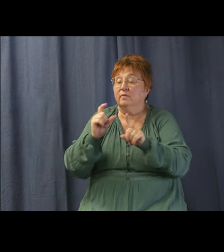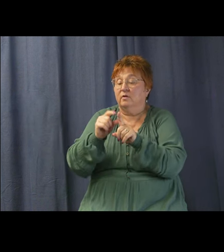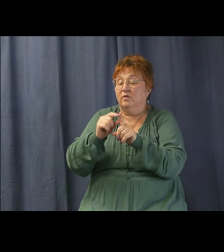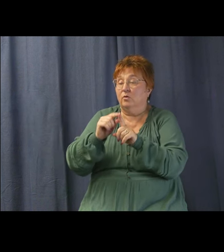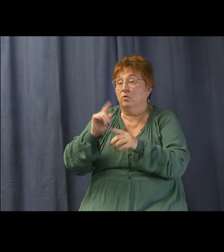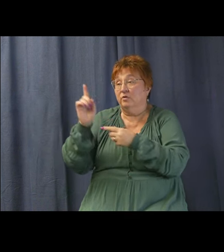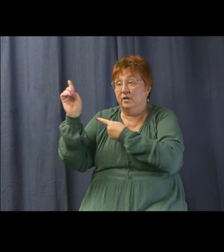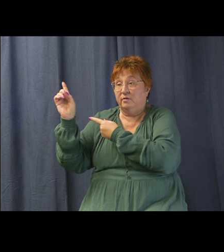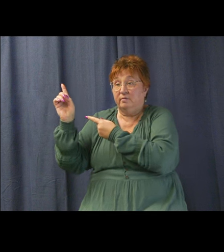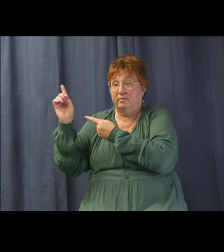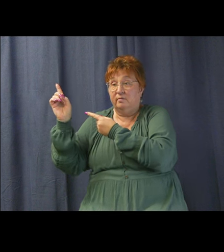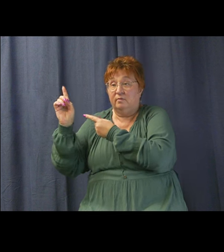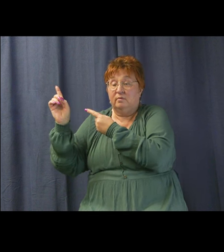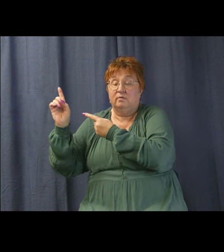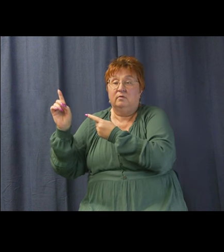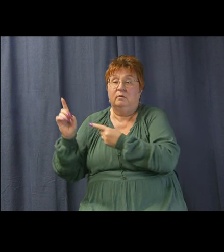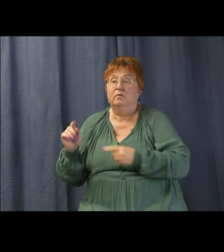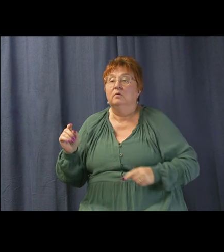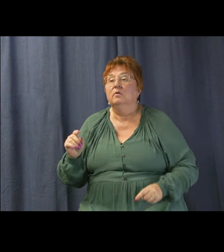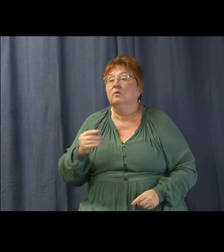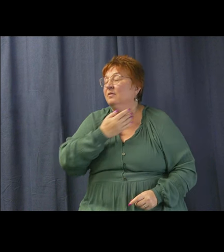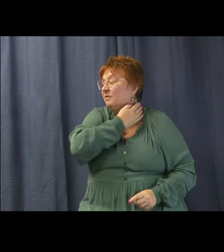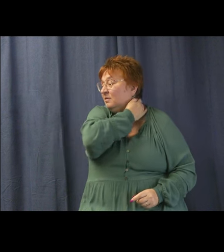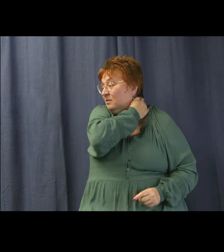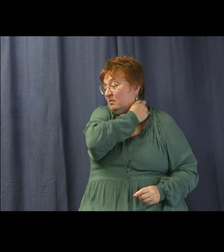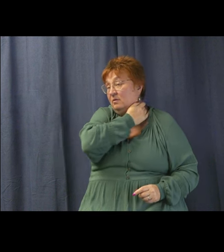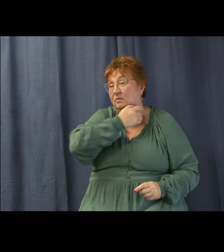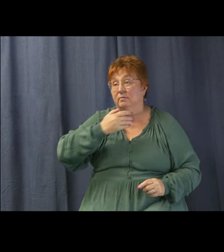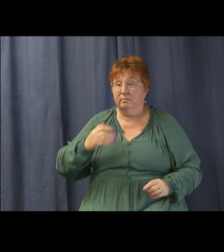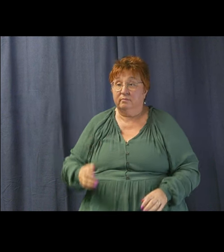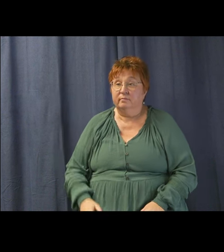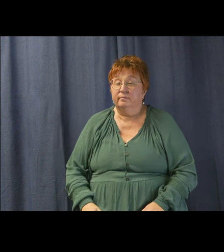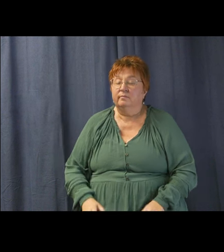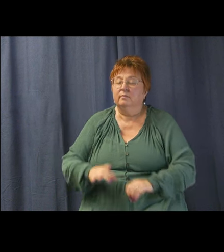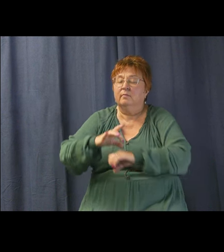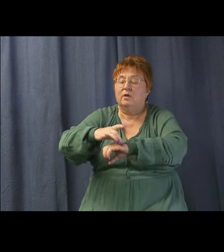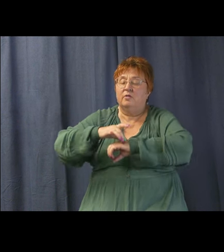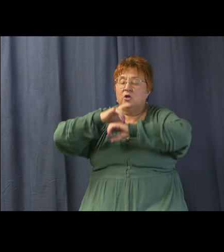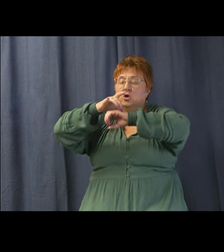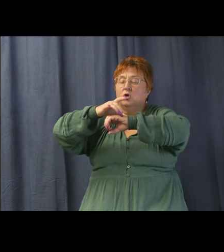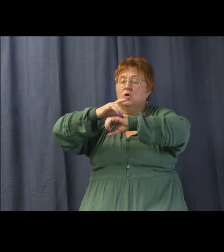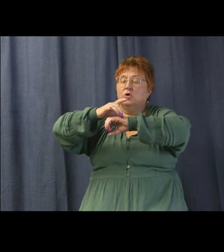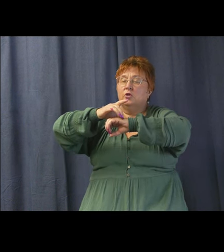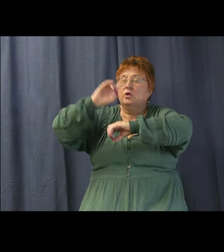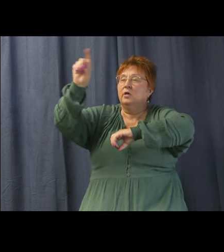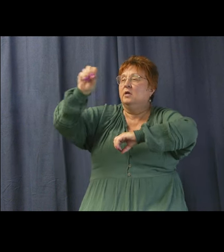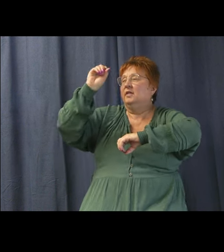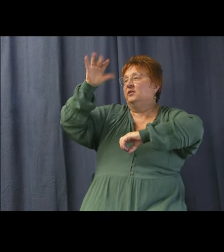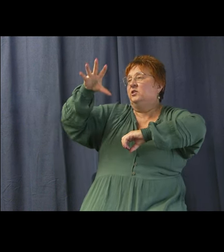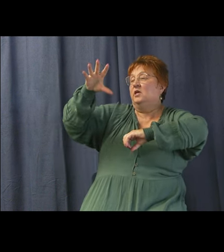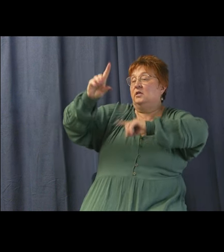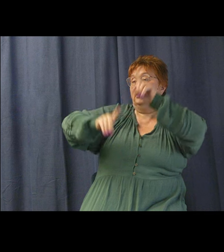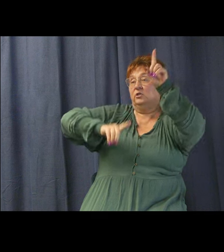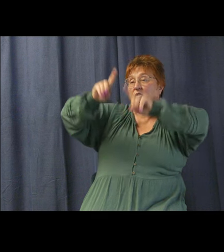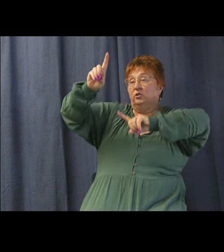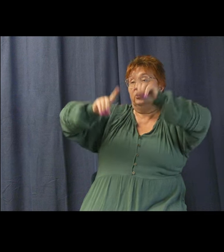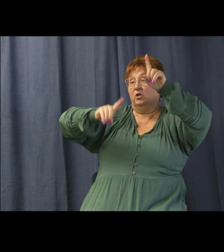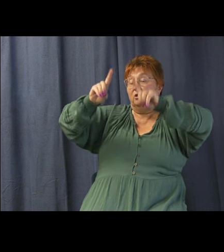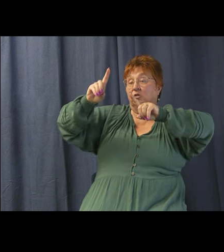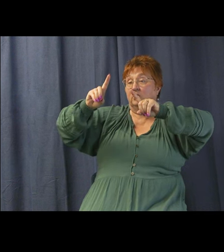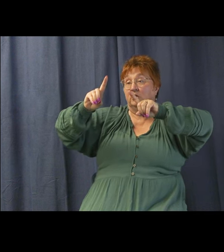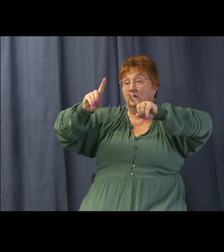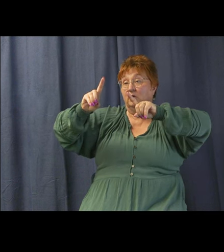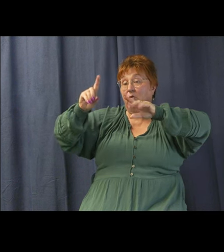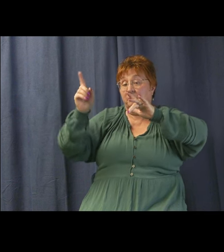When he says, let there be lights in the firmament of heaven, talking about the earth, the sun, and the stars, look at it.